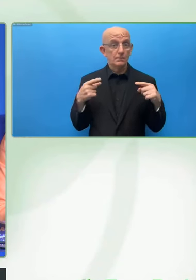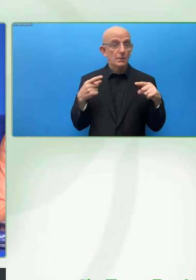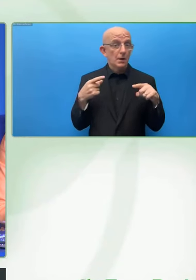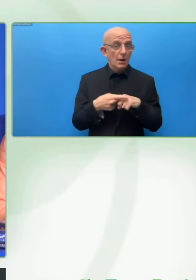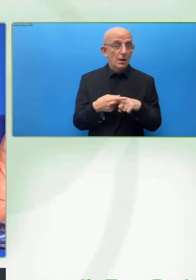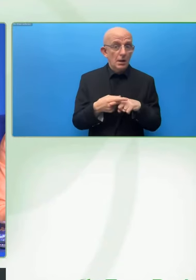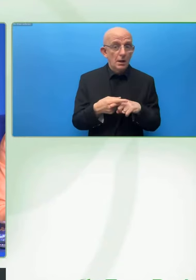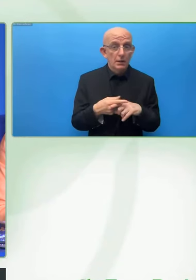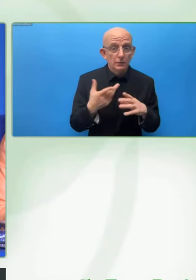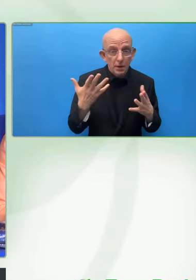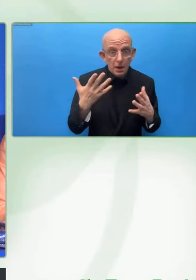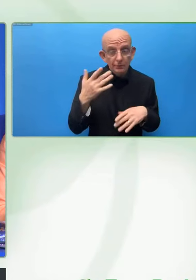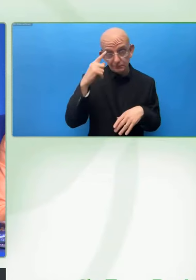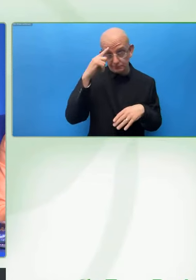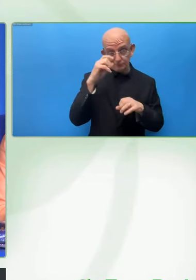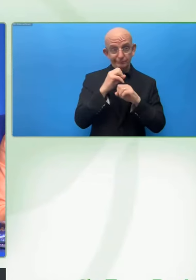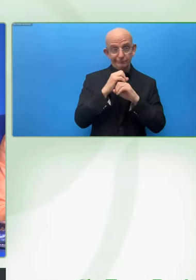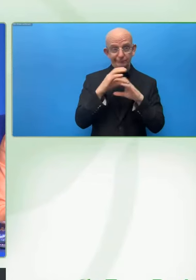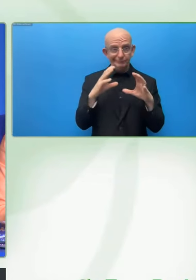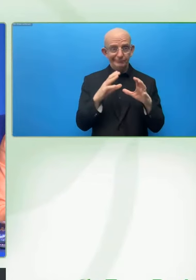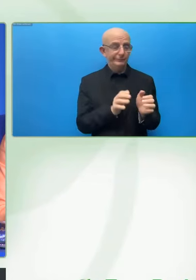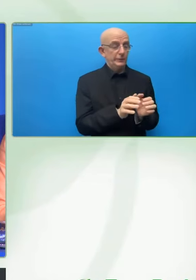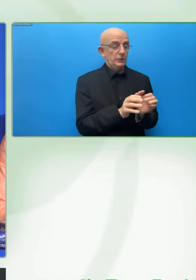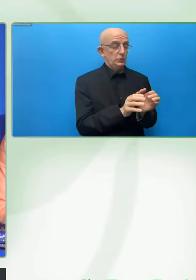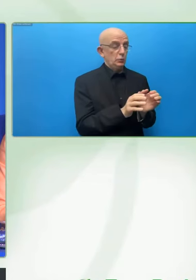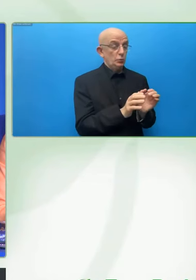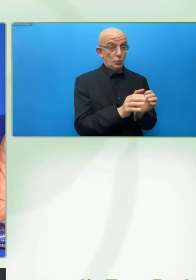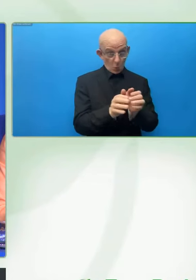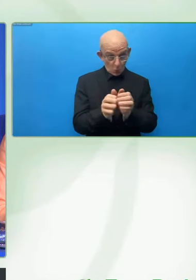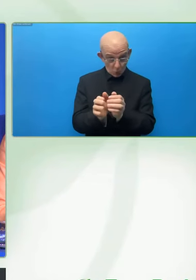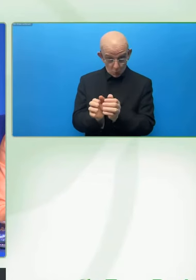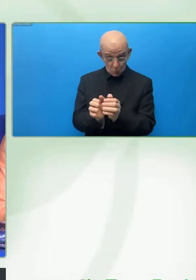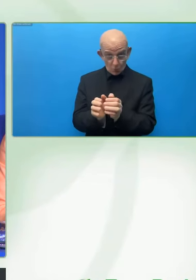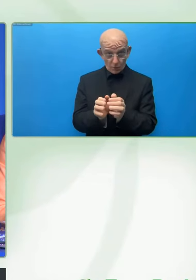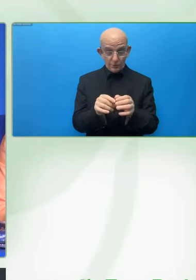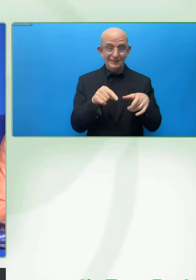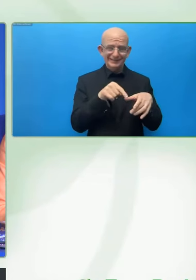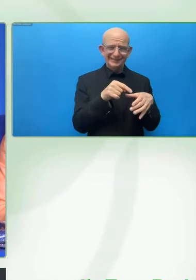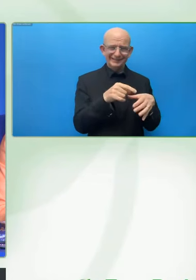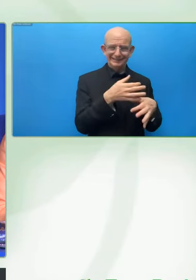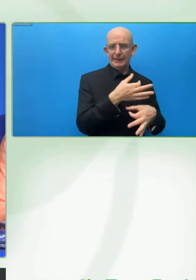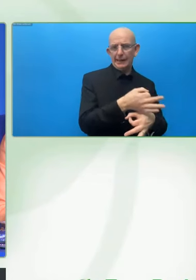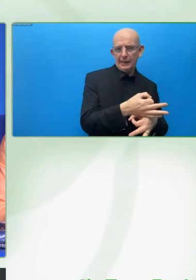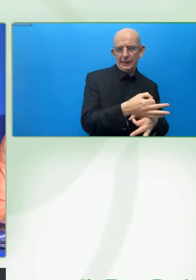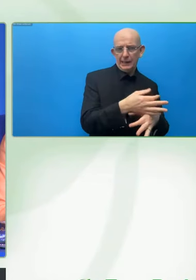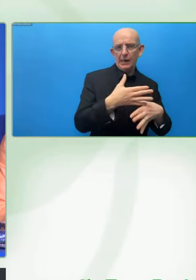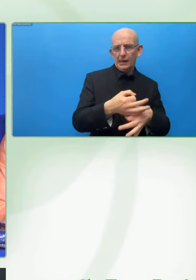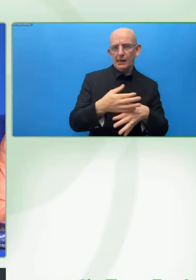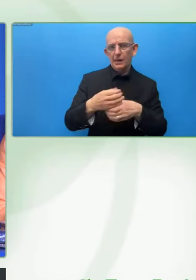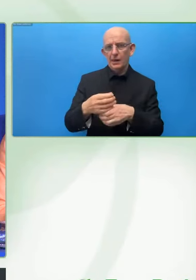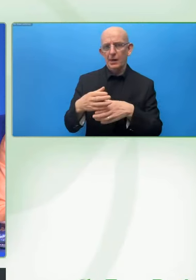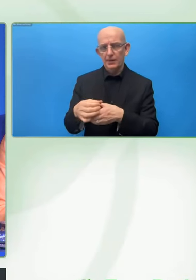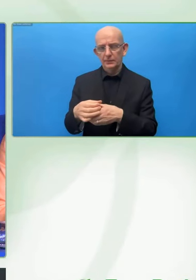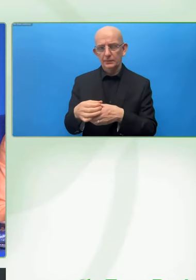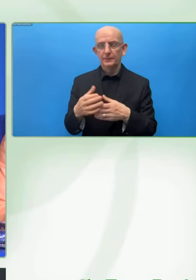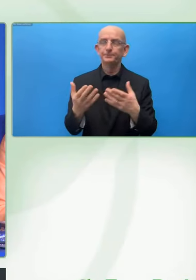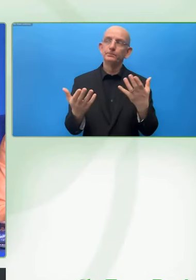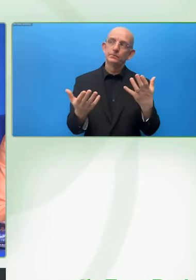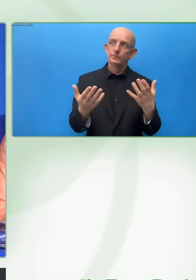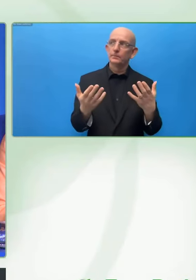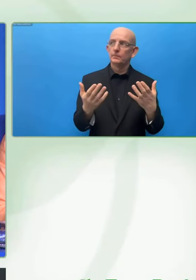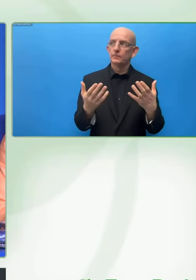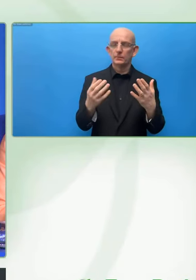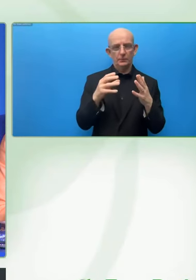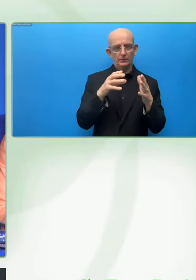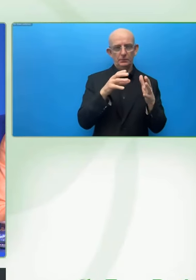very, very small entities as opposed to large entities, business entities or government entities. And we do